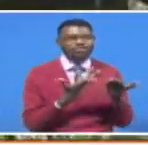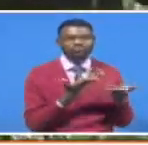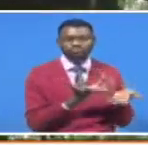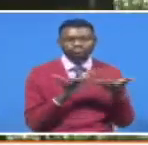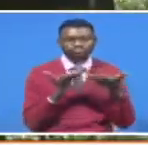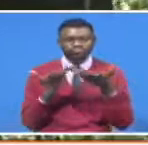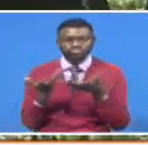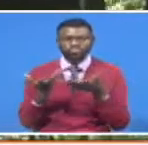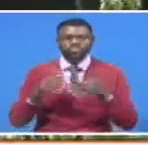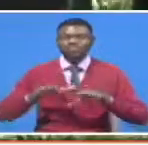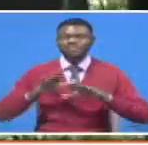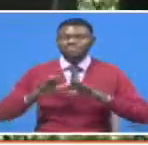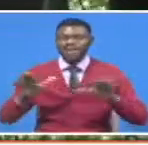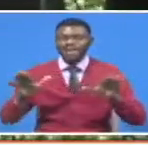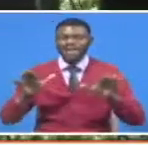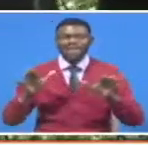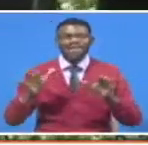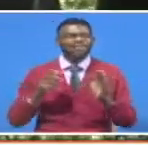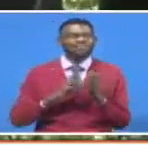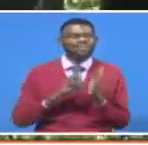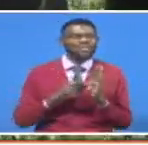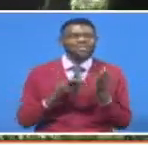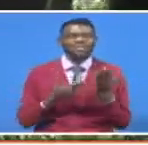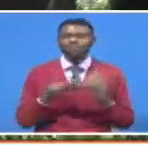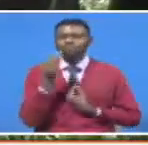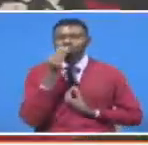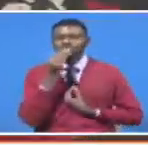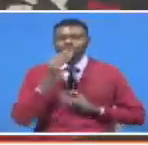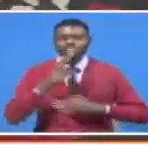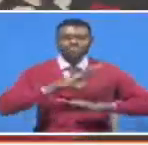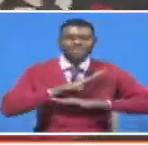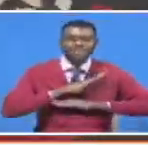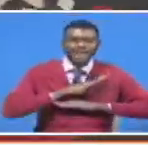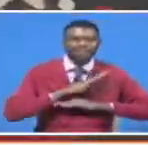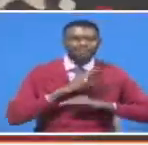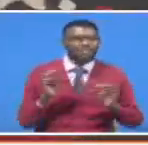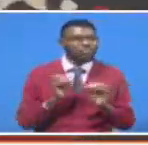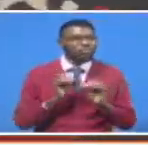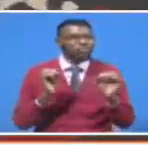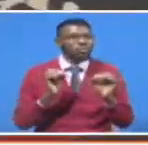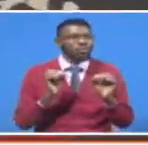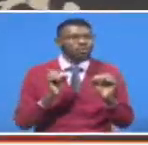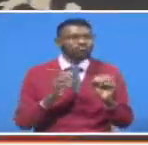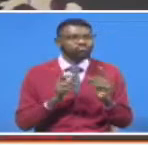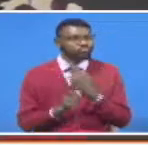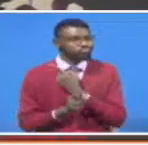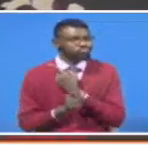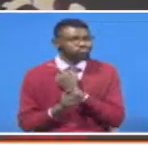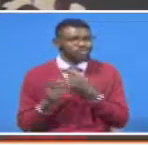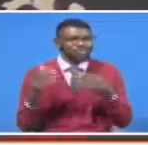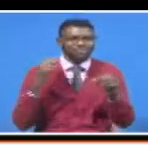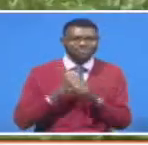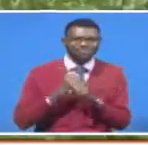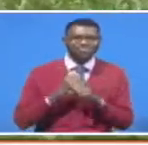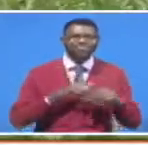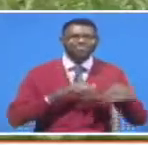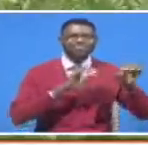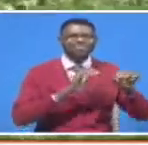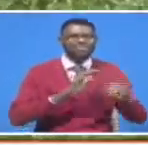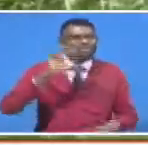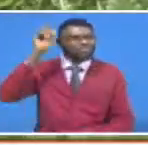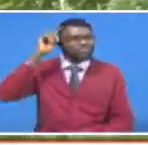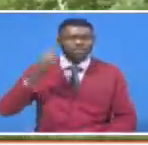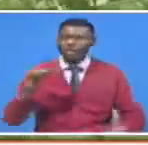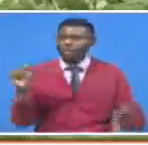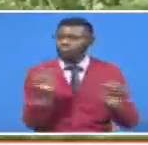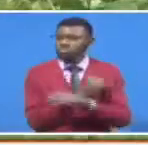market. This in turn translates to a question of food security, and according to Farm to Market Alliance, farmers in rural areas are